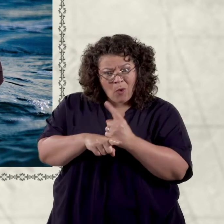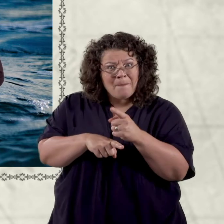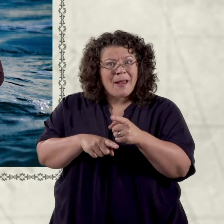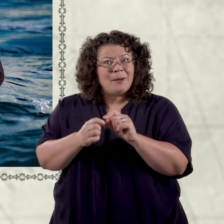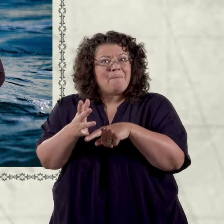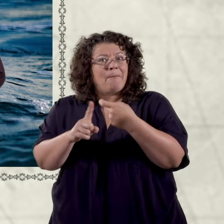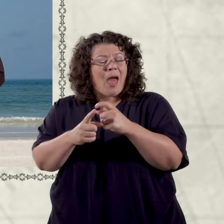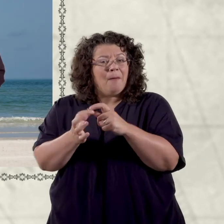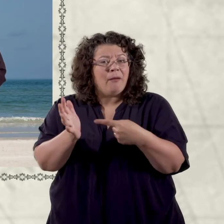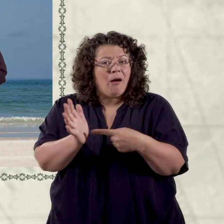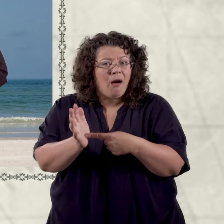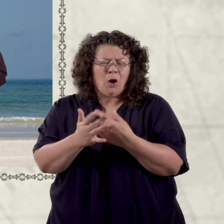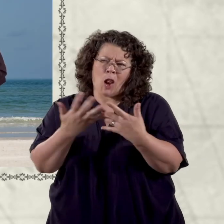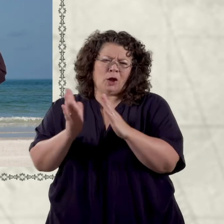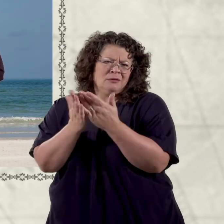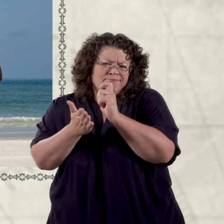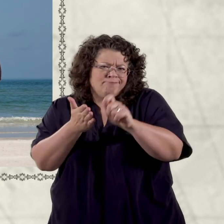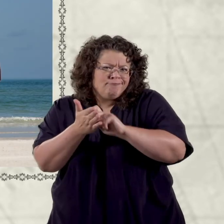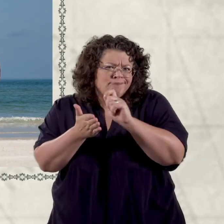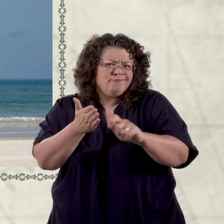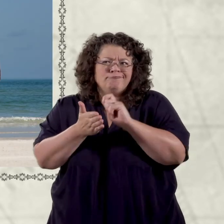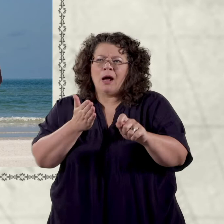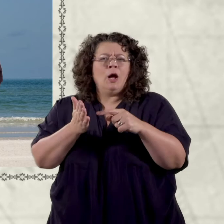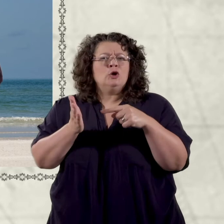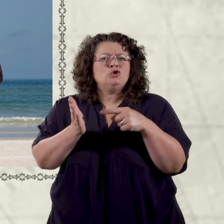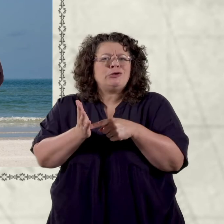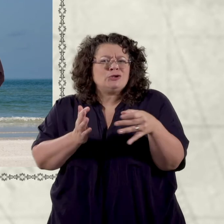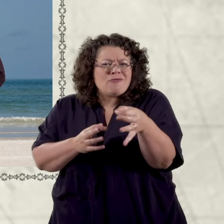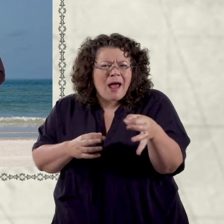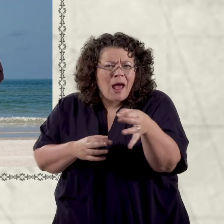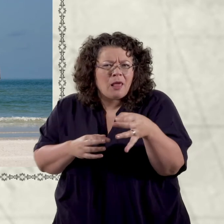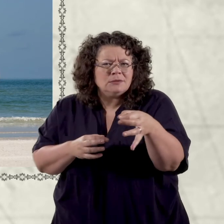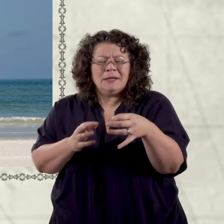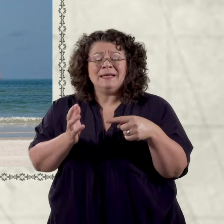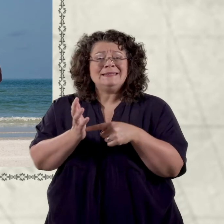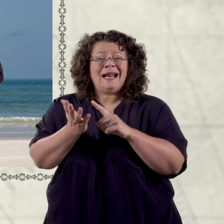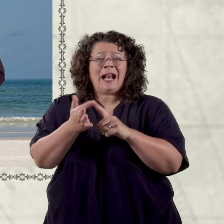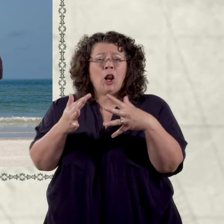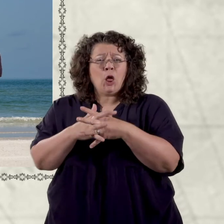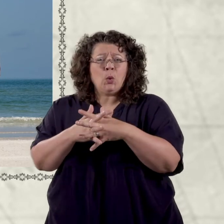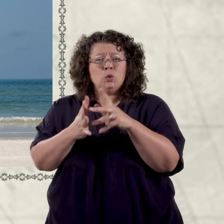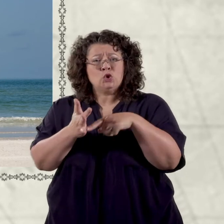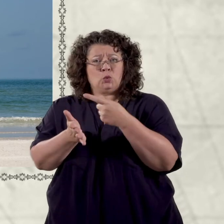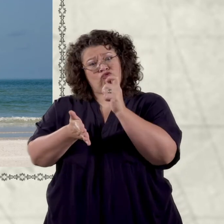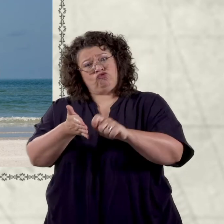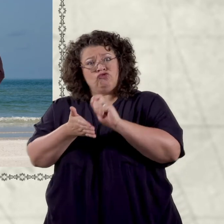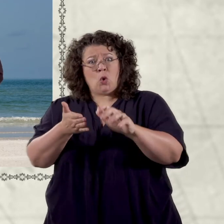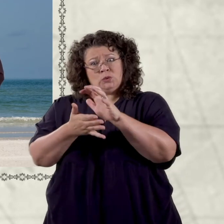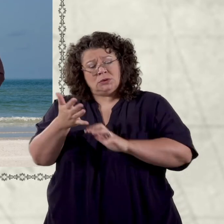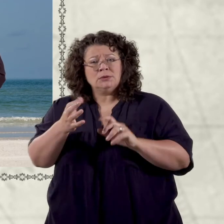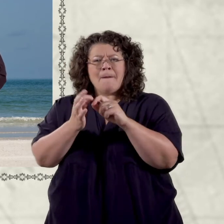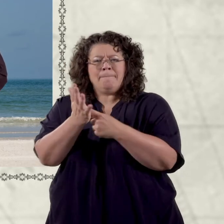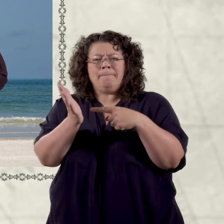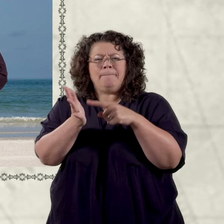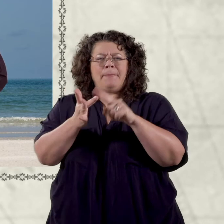to Black Bart. Many novels have been written about Black Bart. Treasure Island, T. Llew Jones wrote a novel